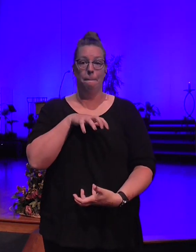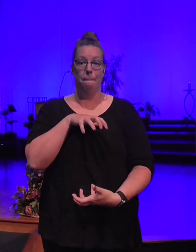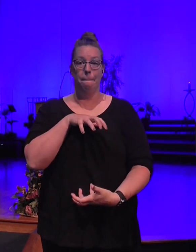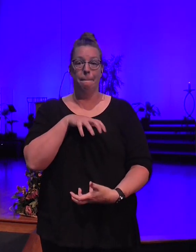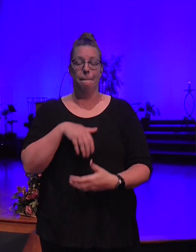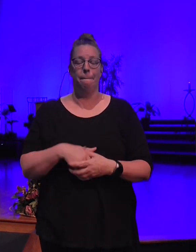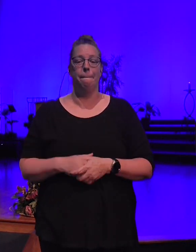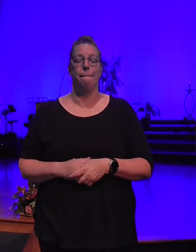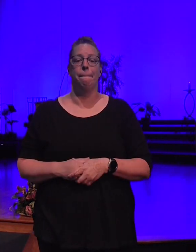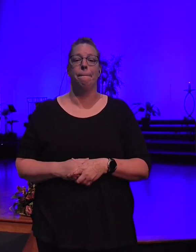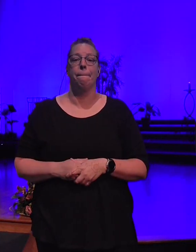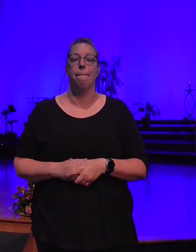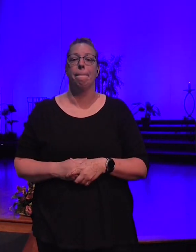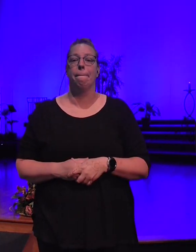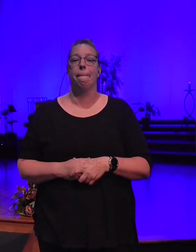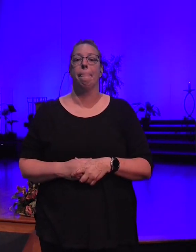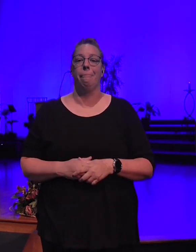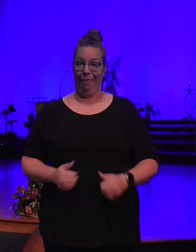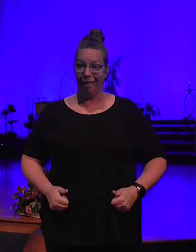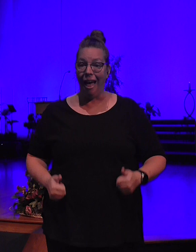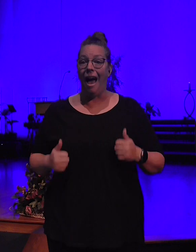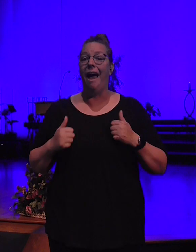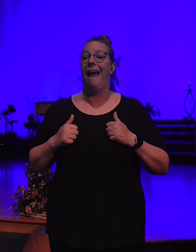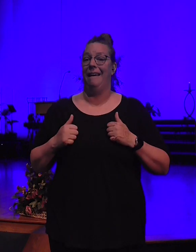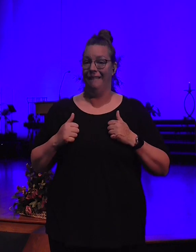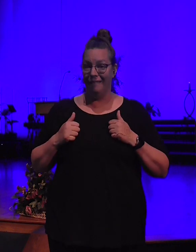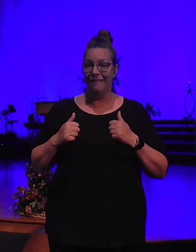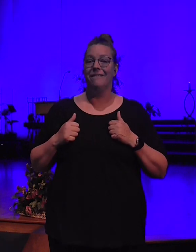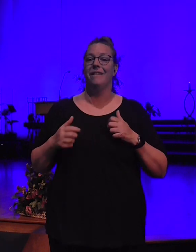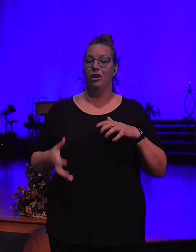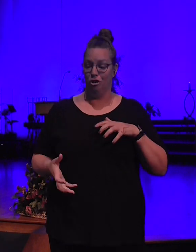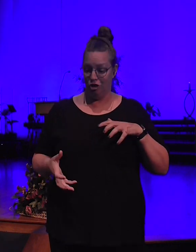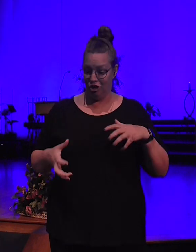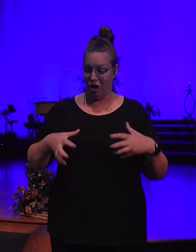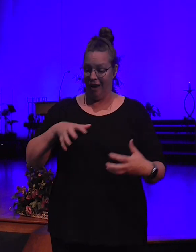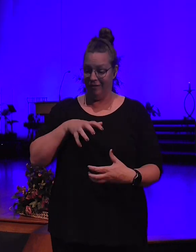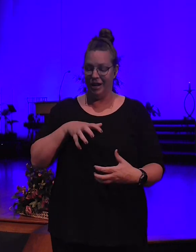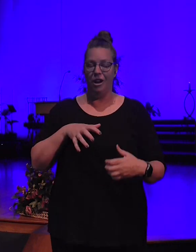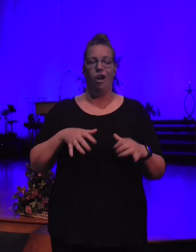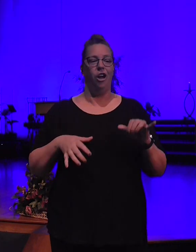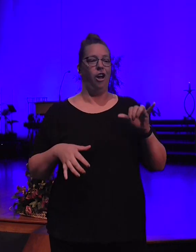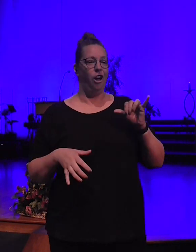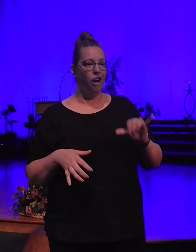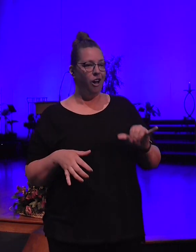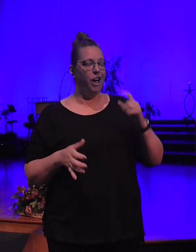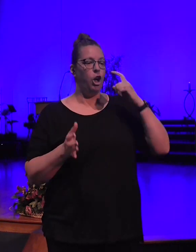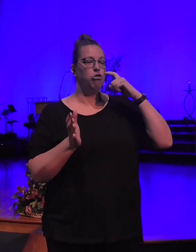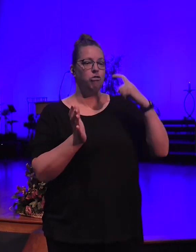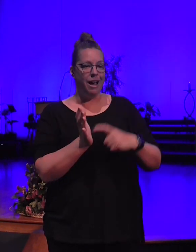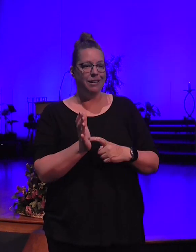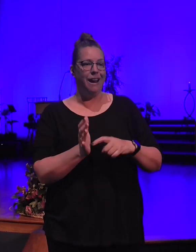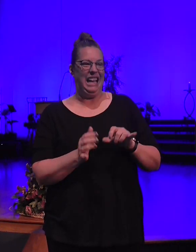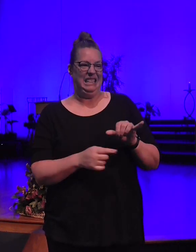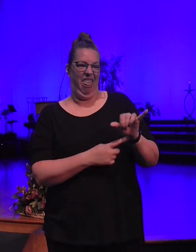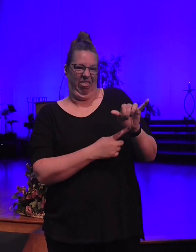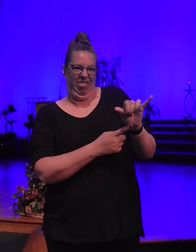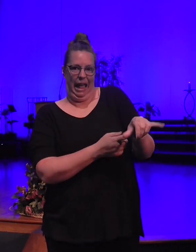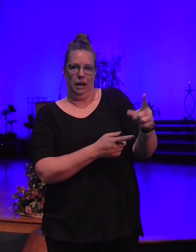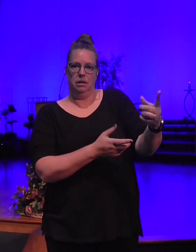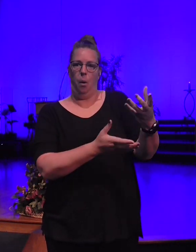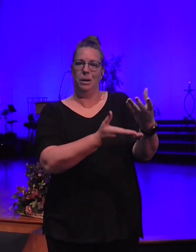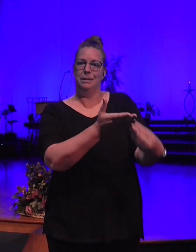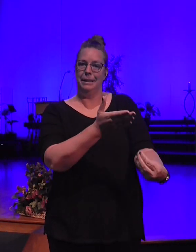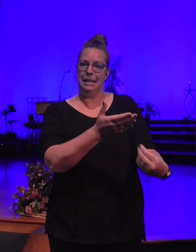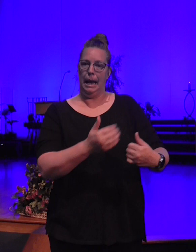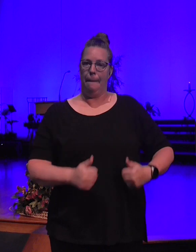of it shifted because she recognized what was missing in her own life. So a little